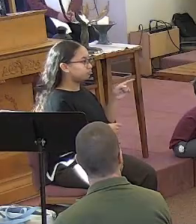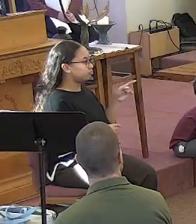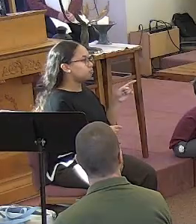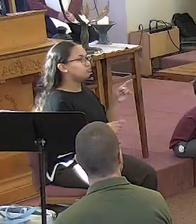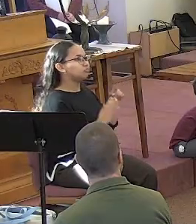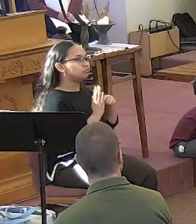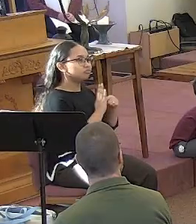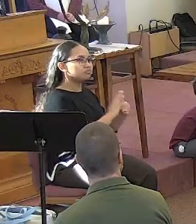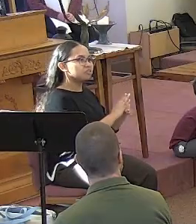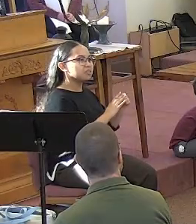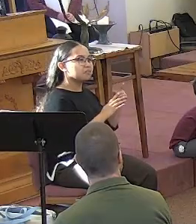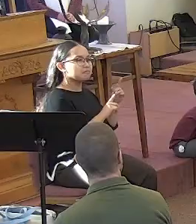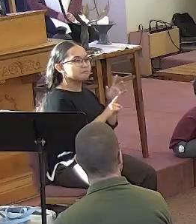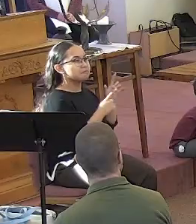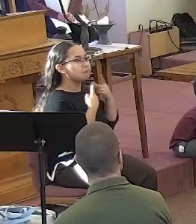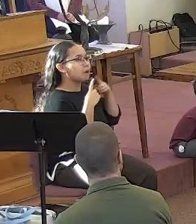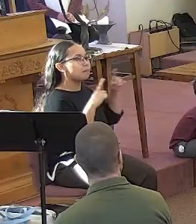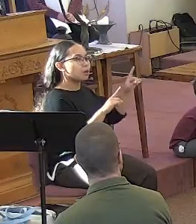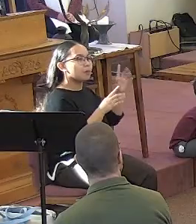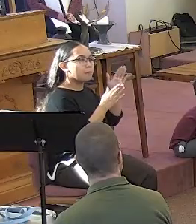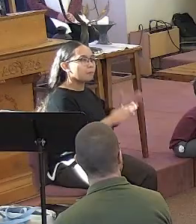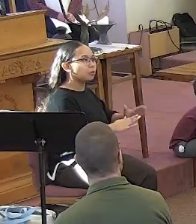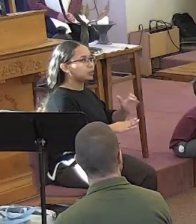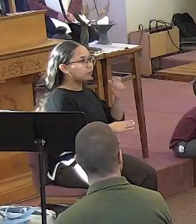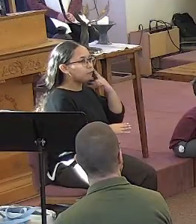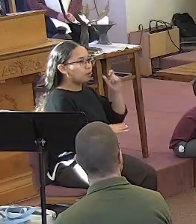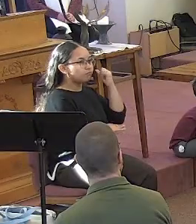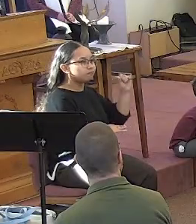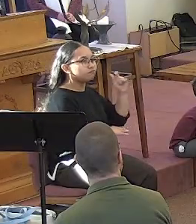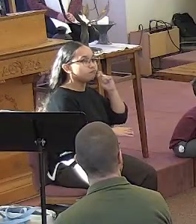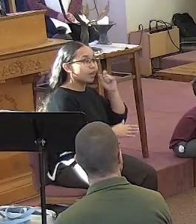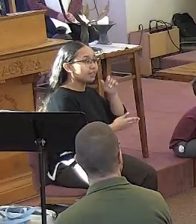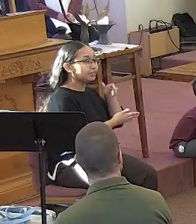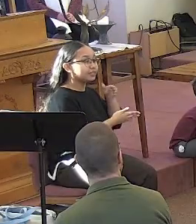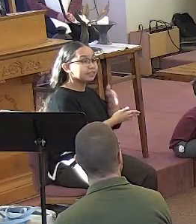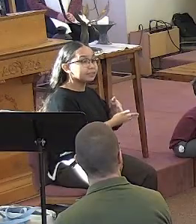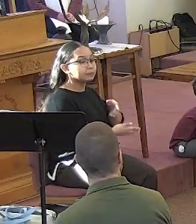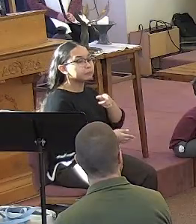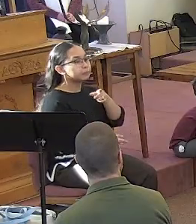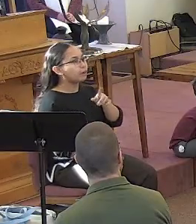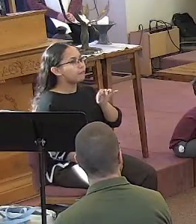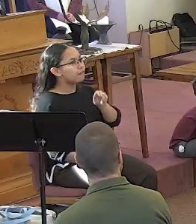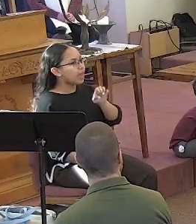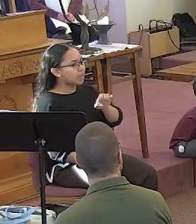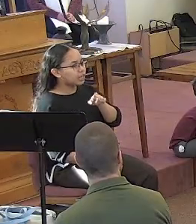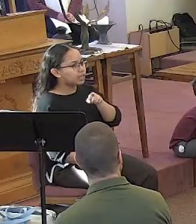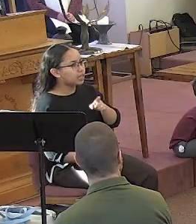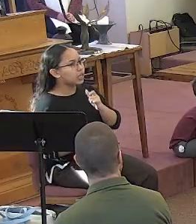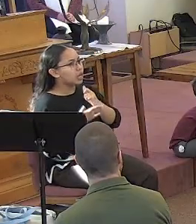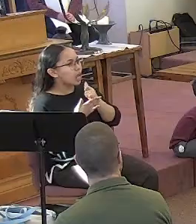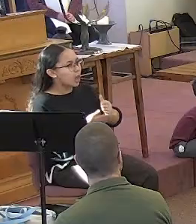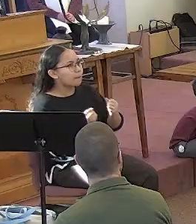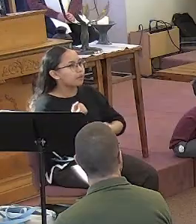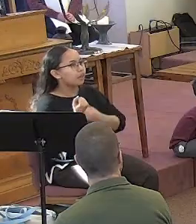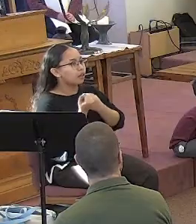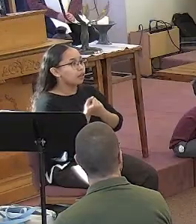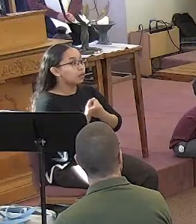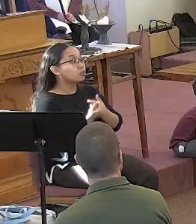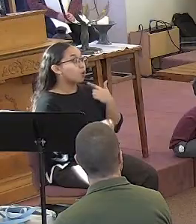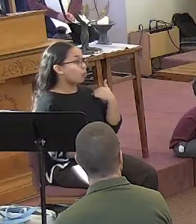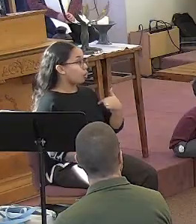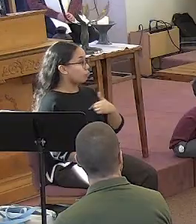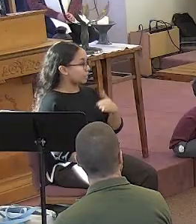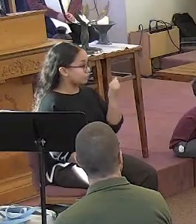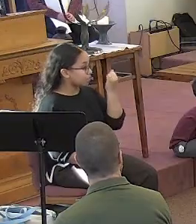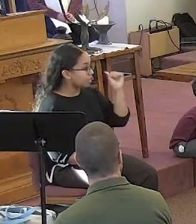Barrier Williams helped light it. And now it's our turn to carry that light forward. Each time we speak up,